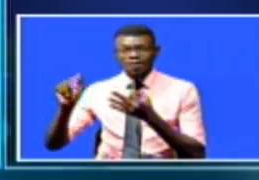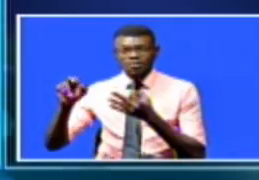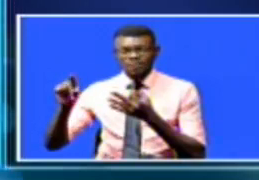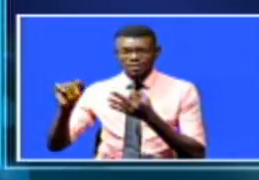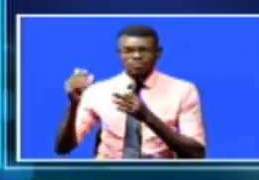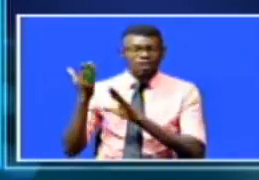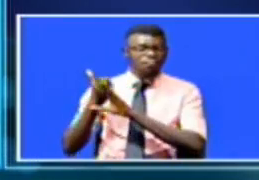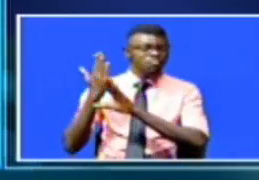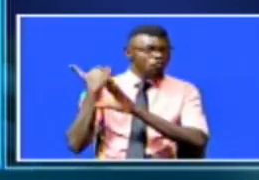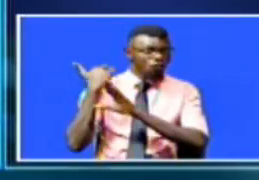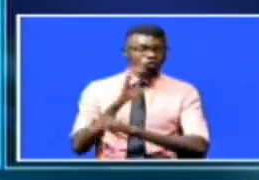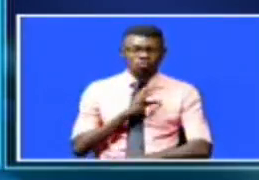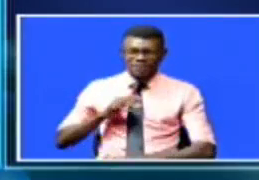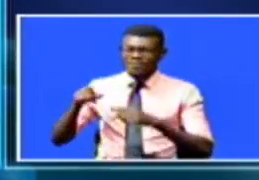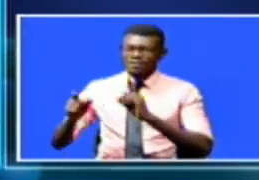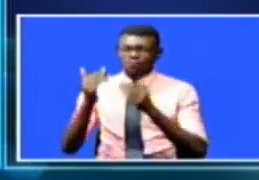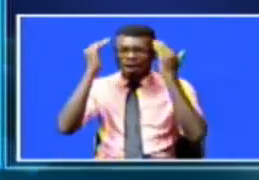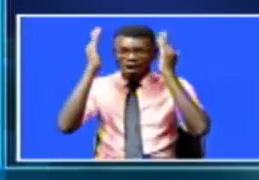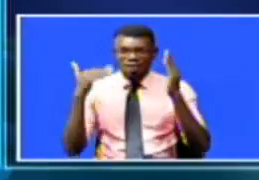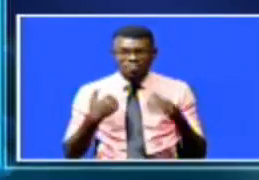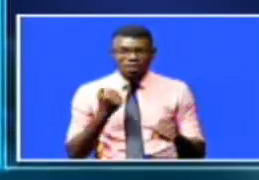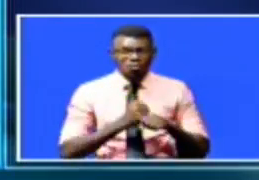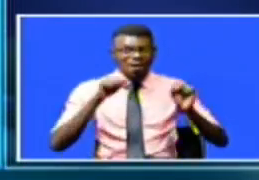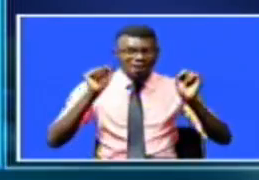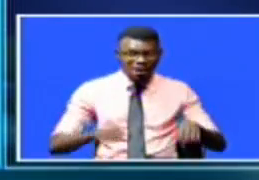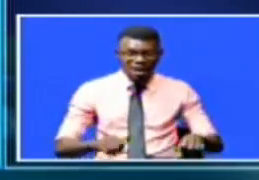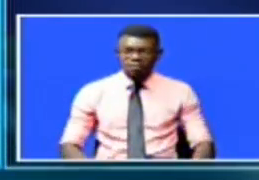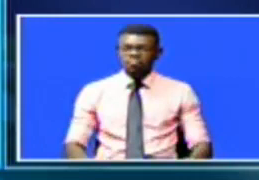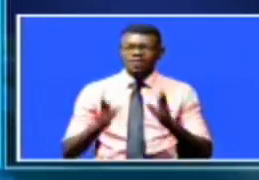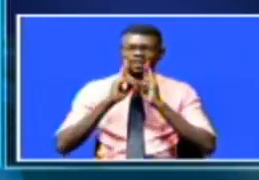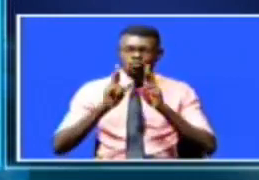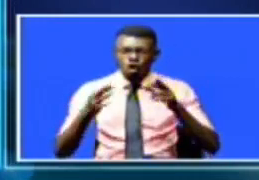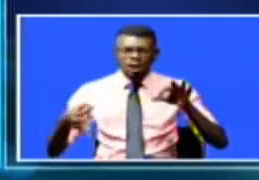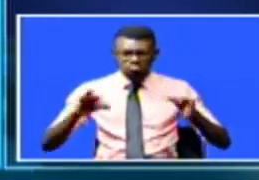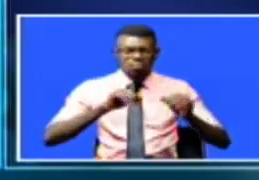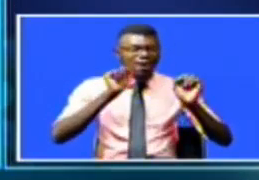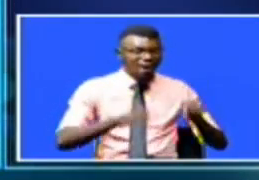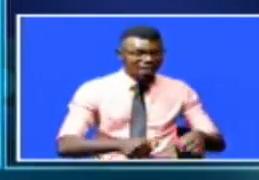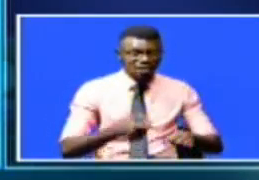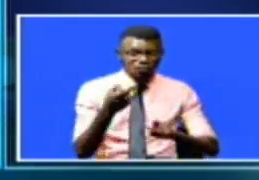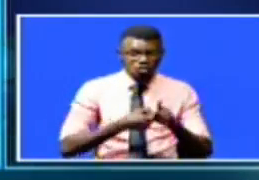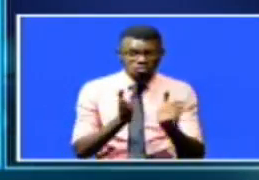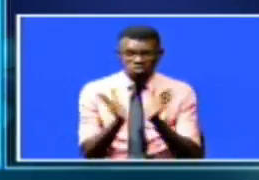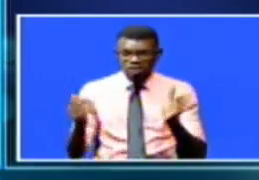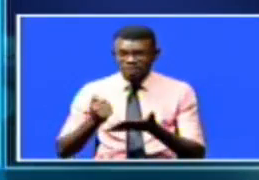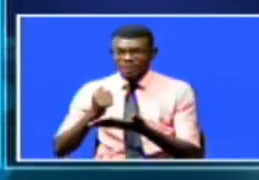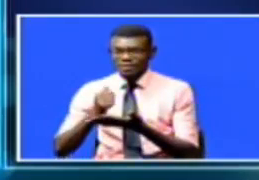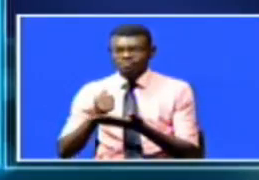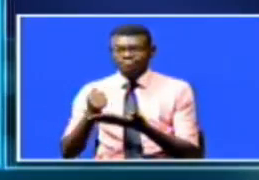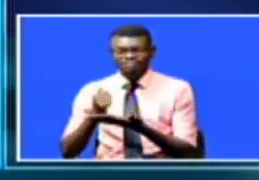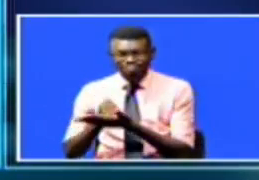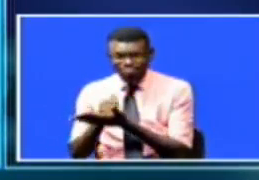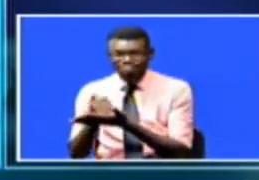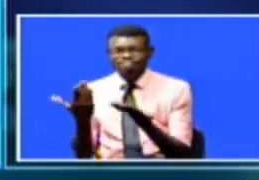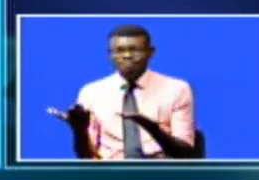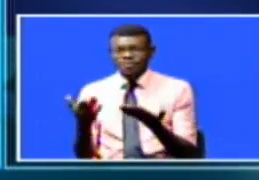knew how capable I was in trying to analyze the reports from the Auditor General and also some from even the Control of